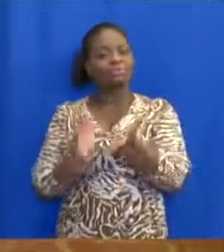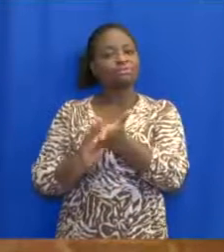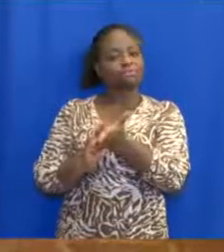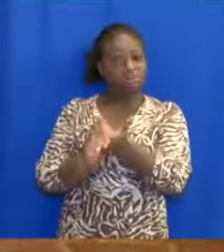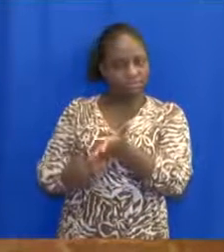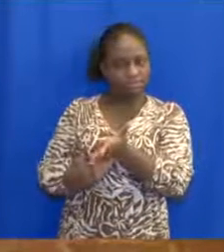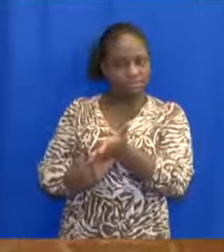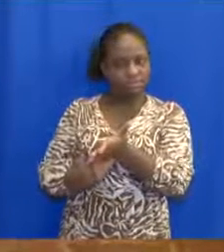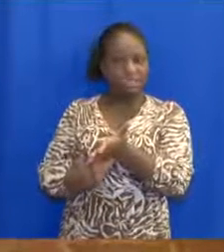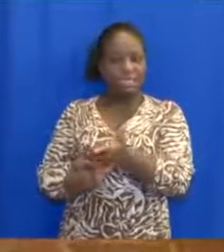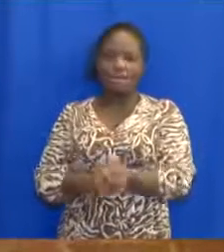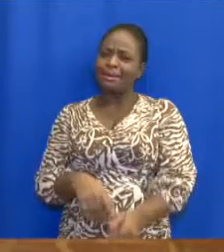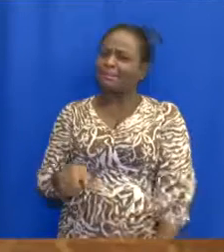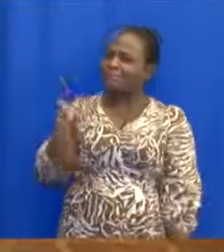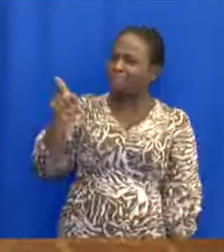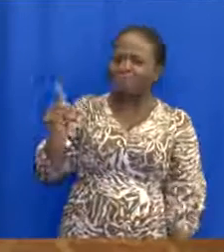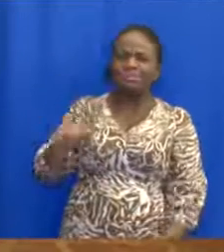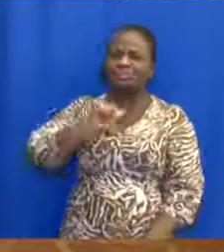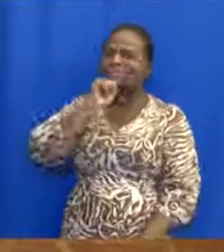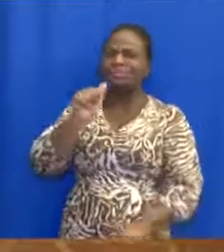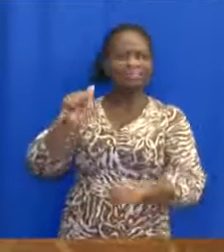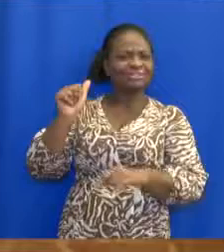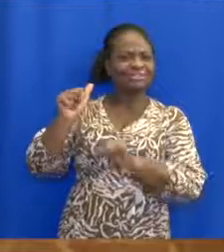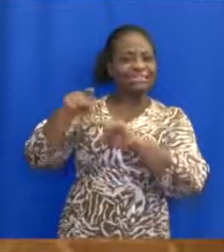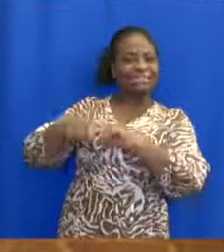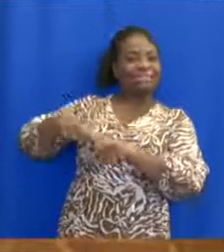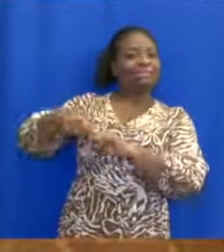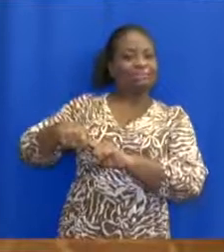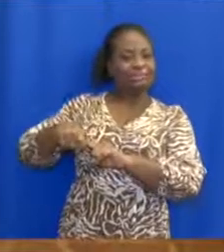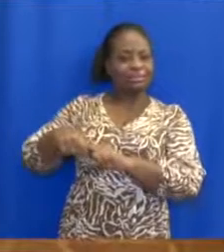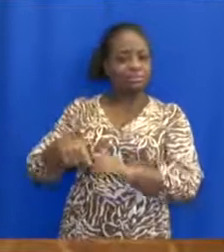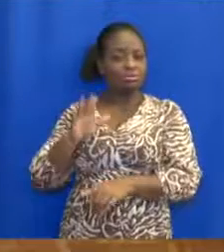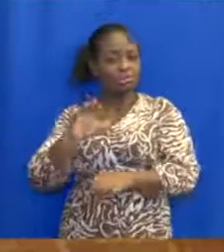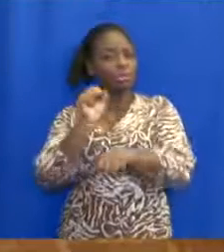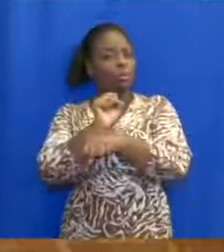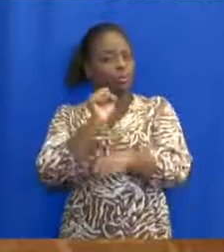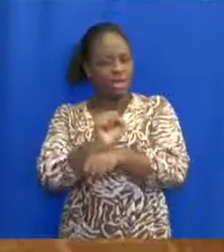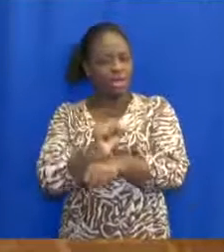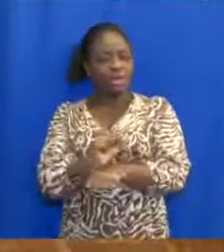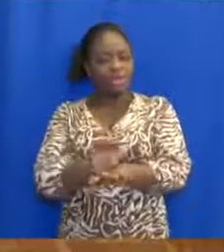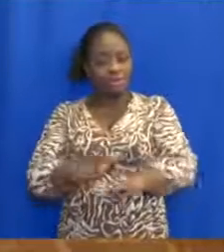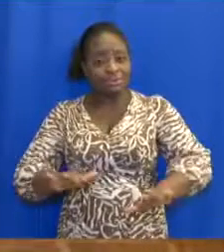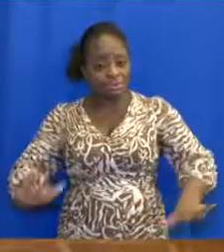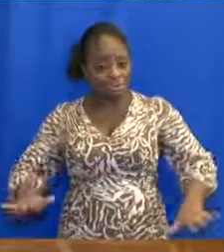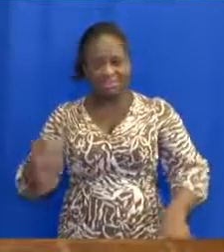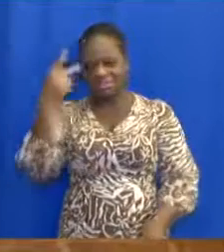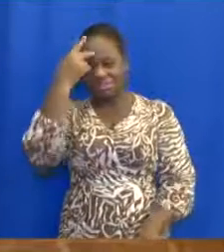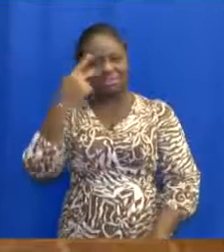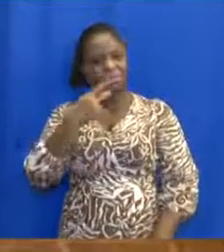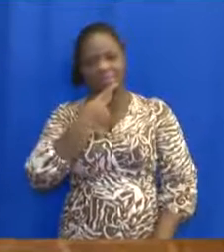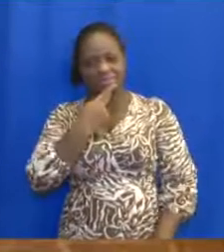schools. And I will not renege on my obligation towards either our children or their